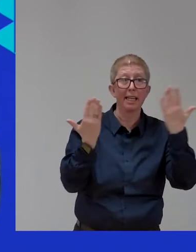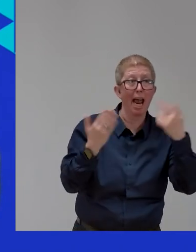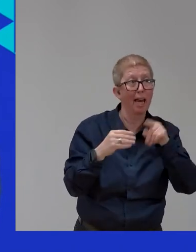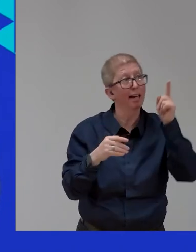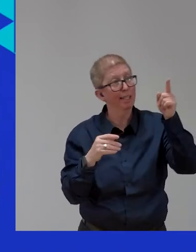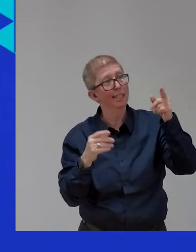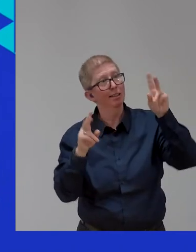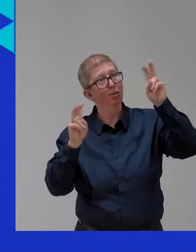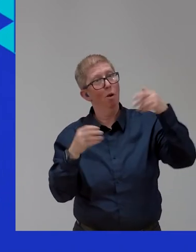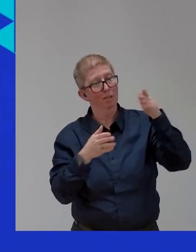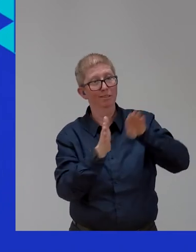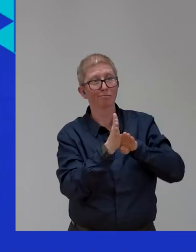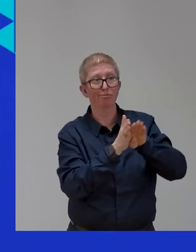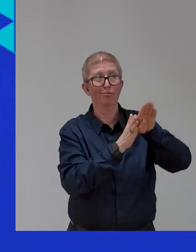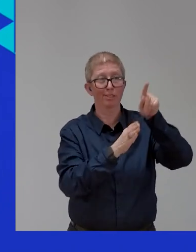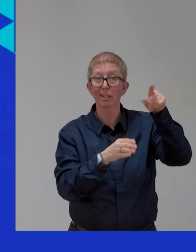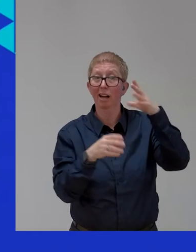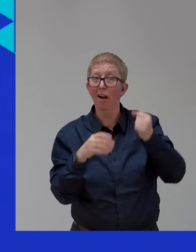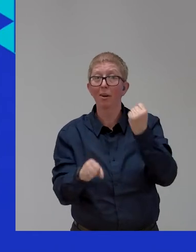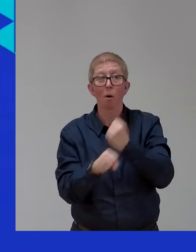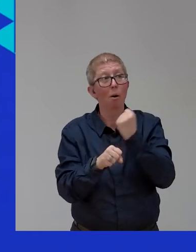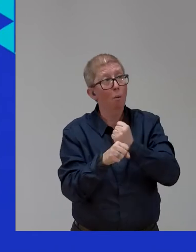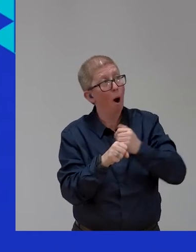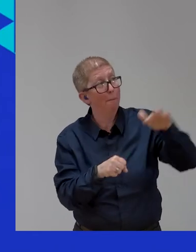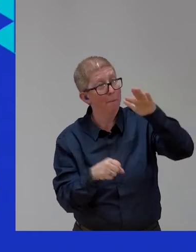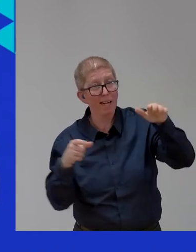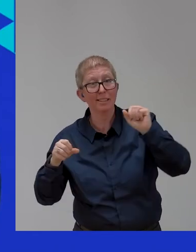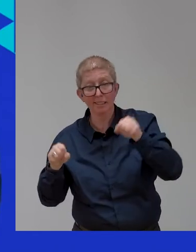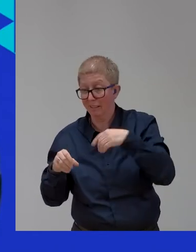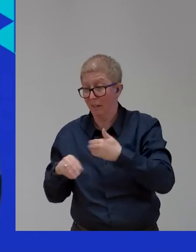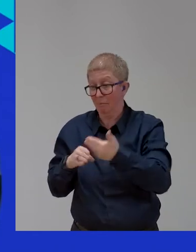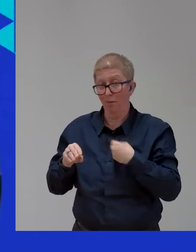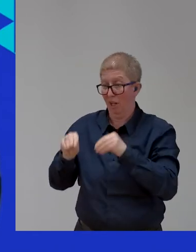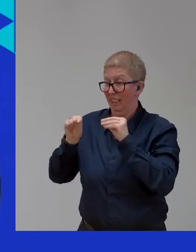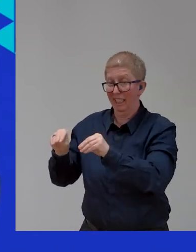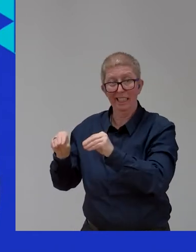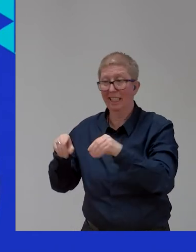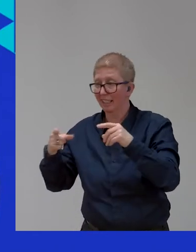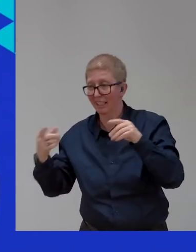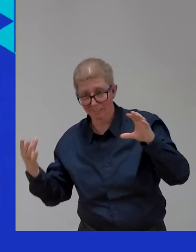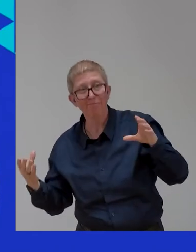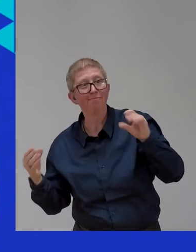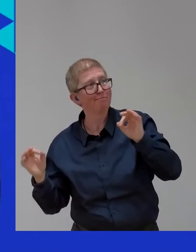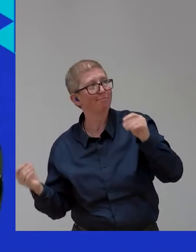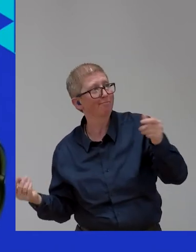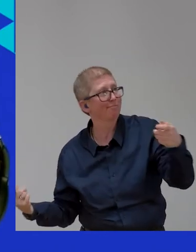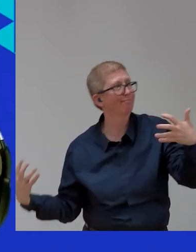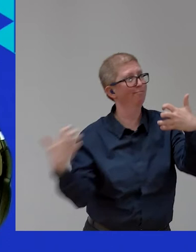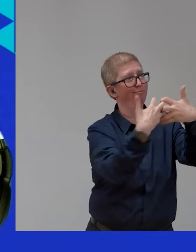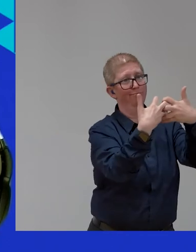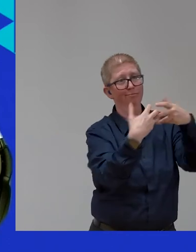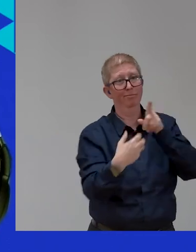and work constructively with. And just yesterday, here also during the Zero Project Conference, we